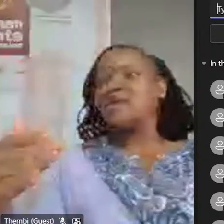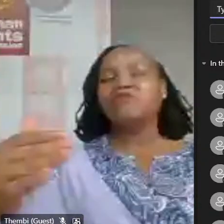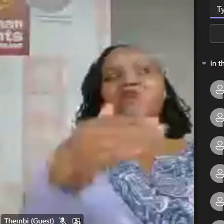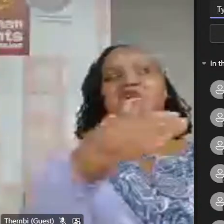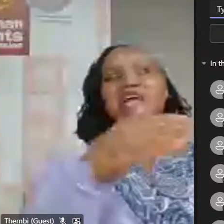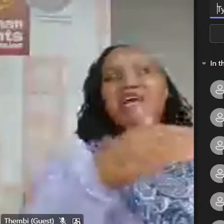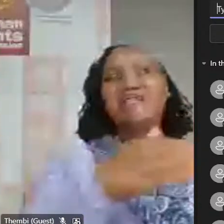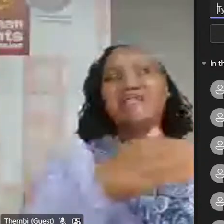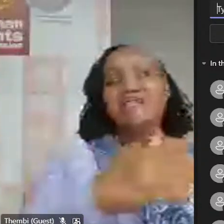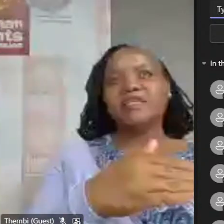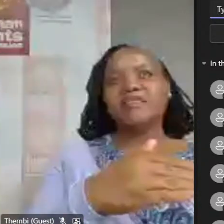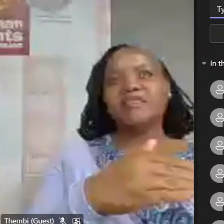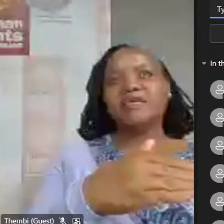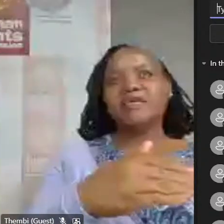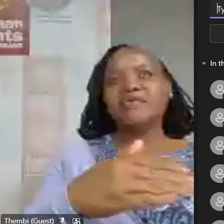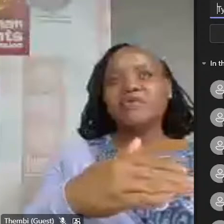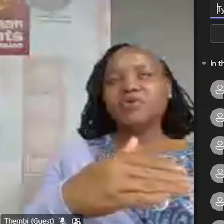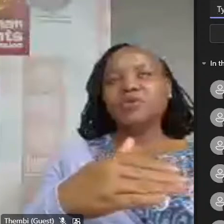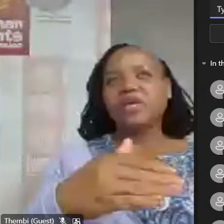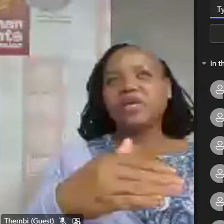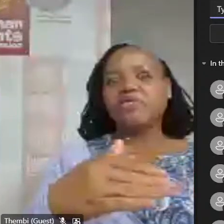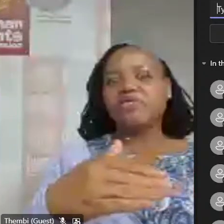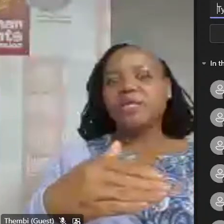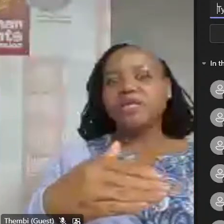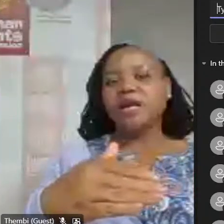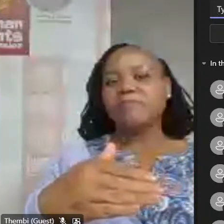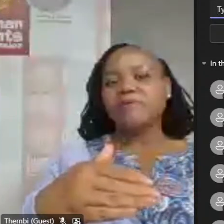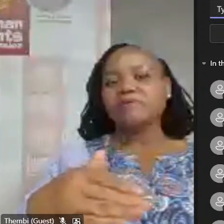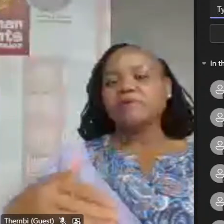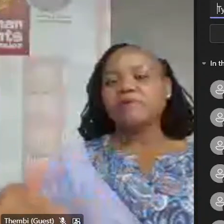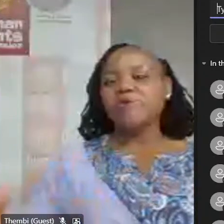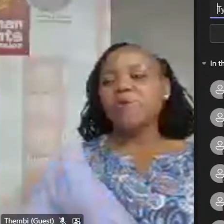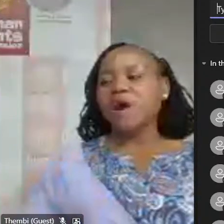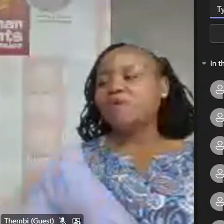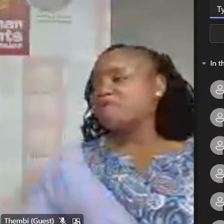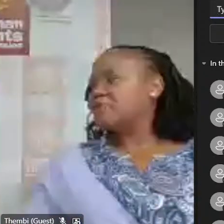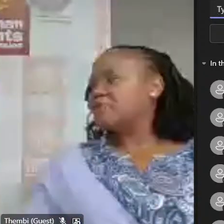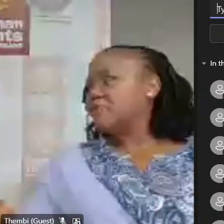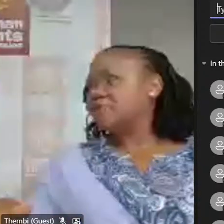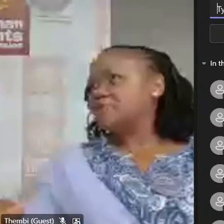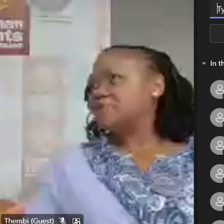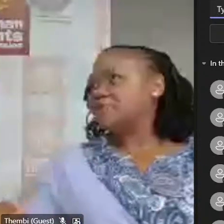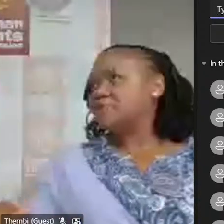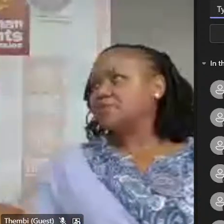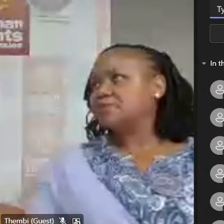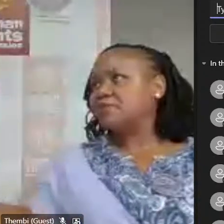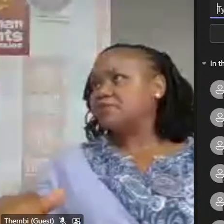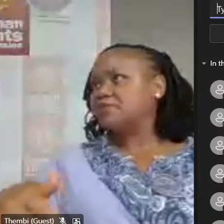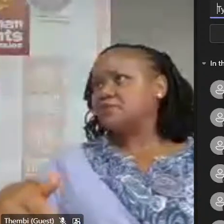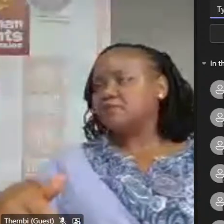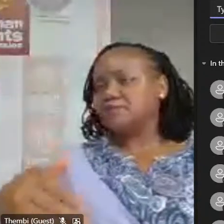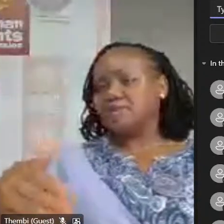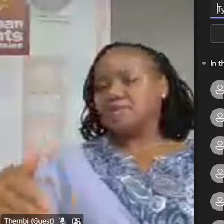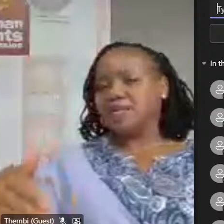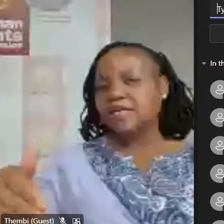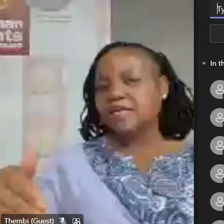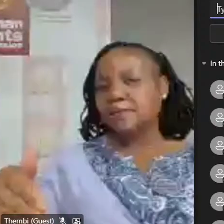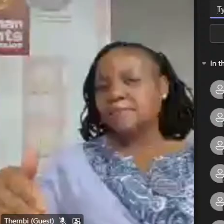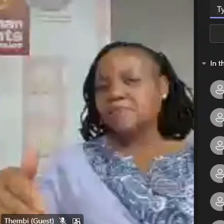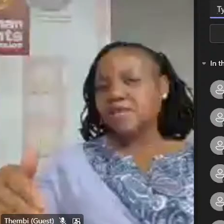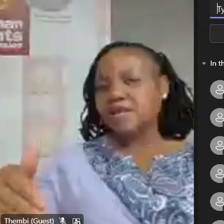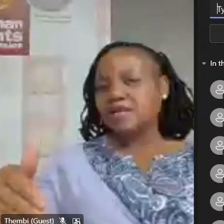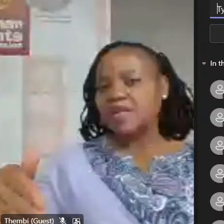and then we bring in other things, we also have to be thinking about who are we privileging in terms of this notion of